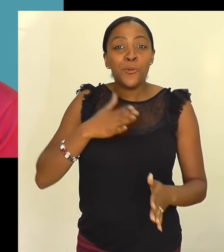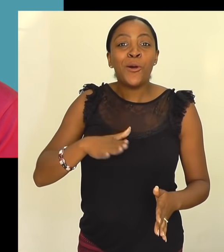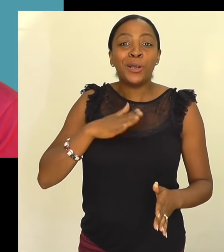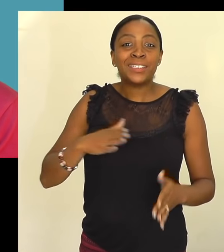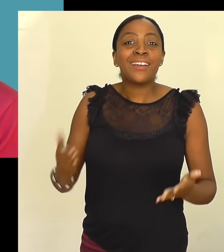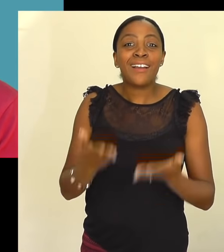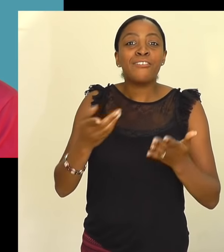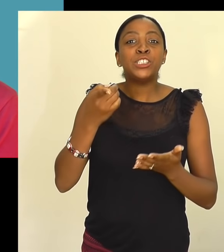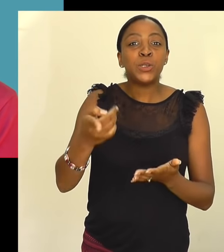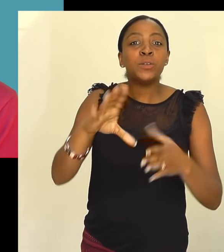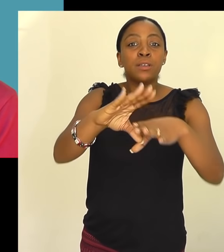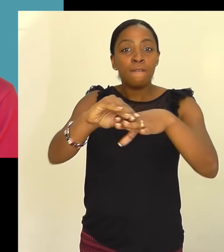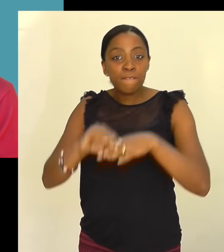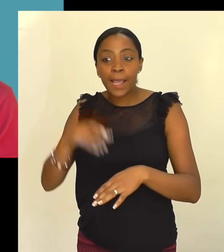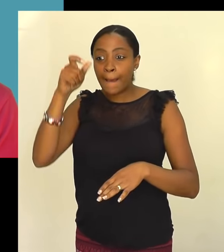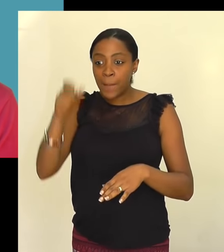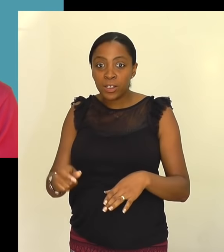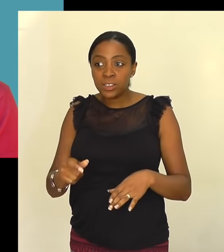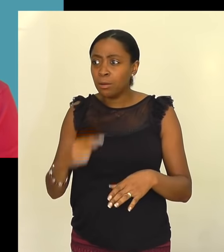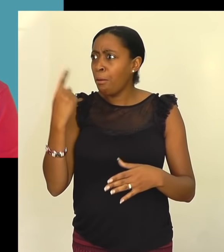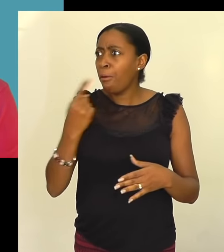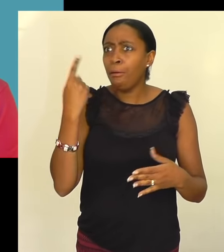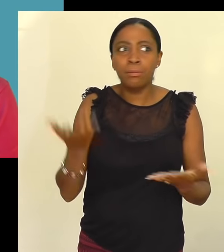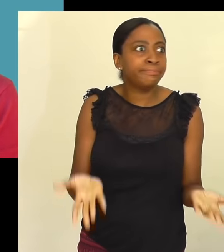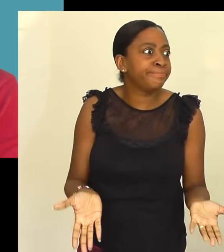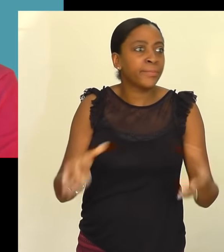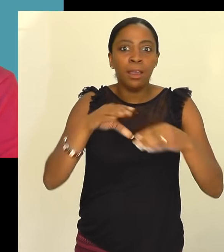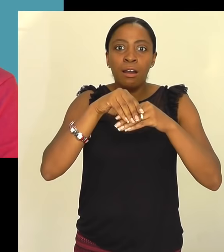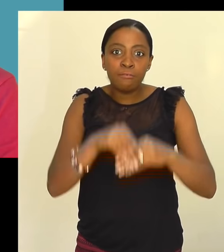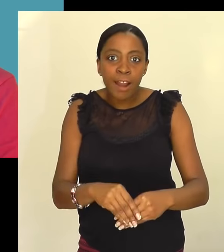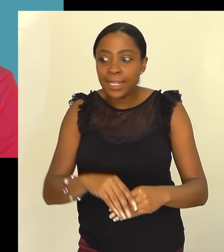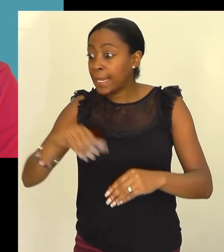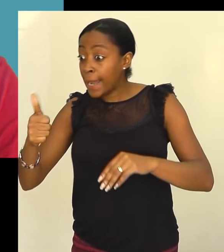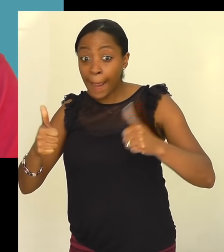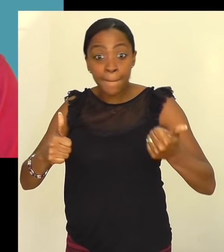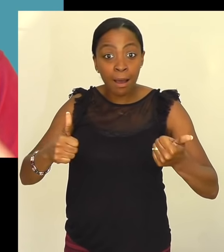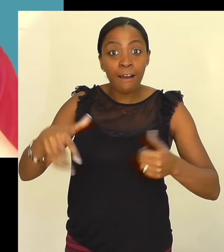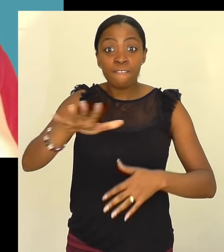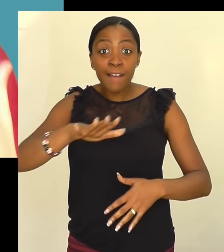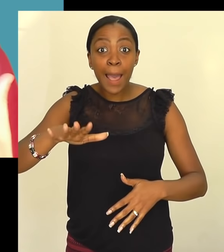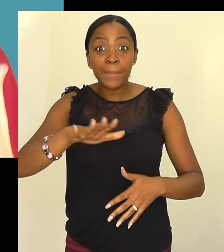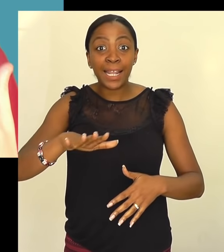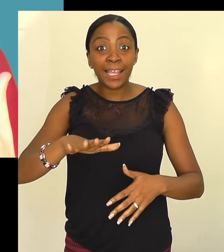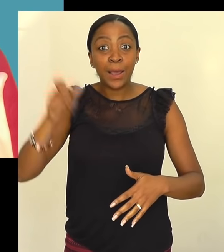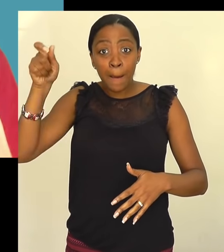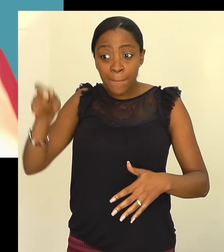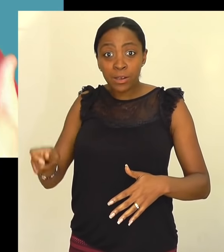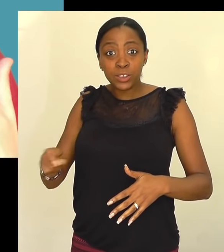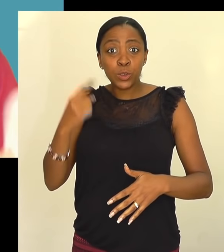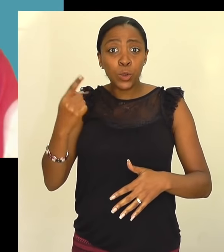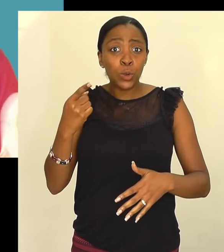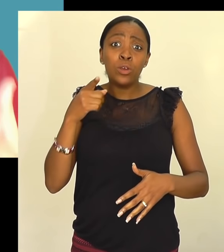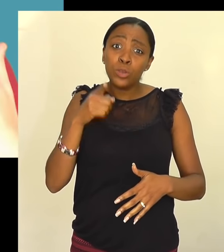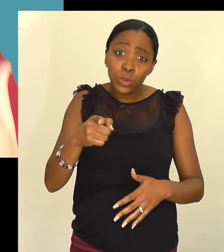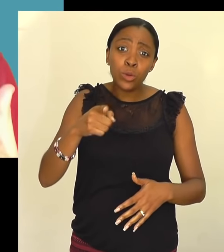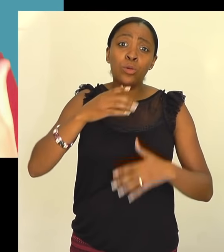invite someone you know, a friend, a neighbour, a family member, anyone you would love for them to come